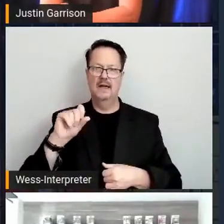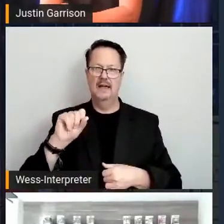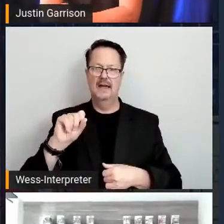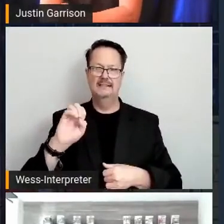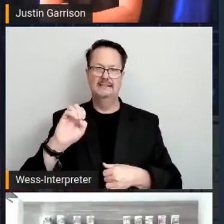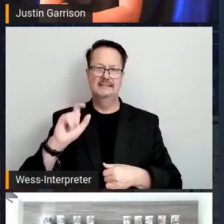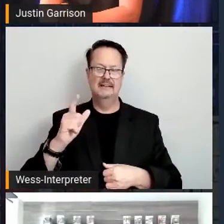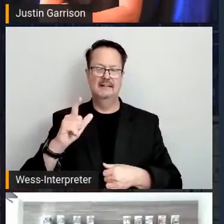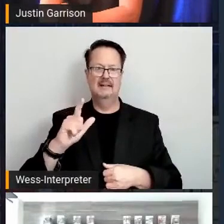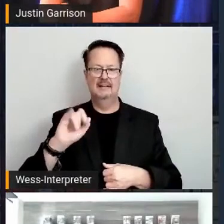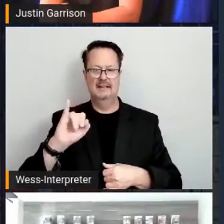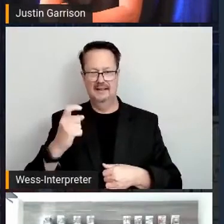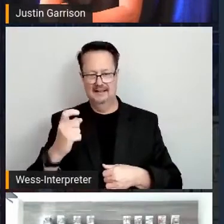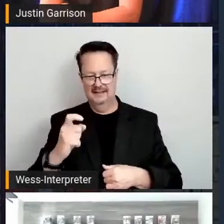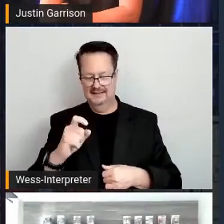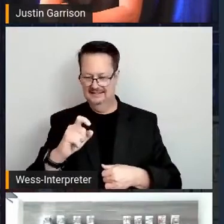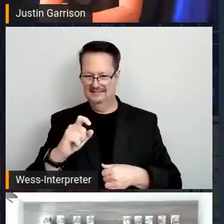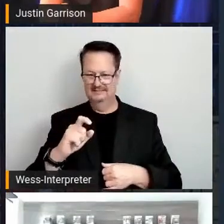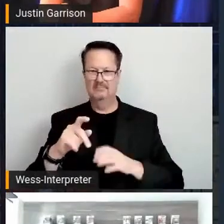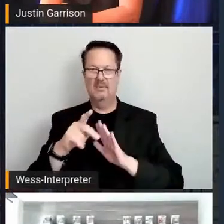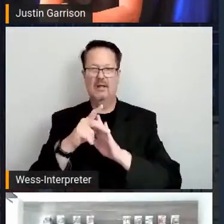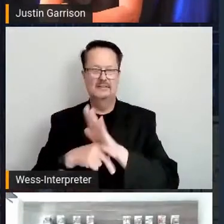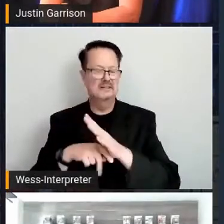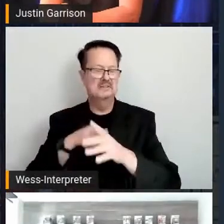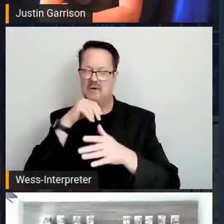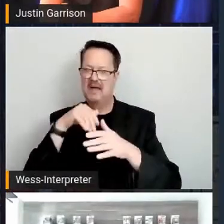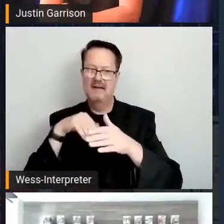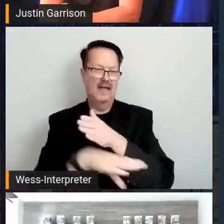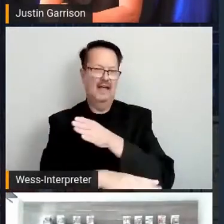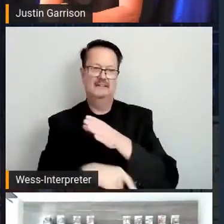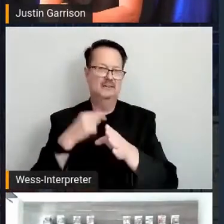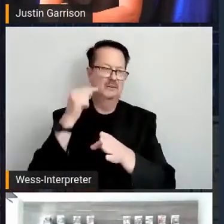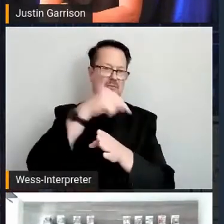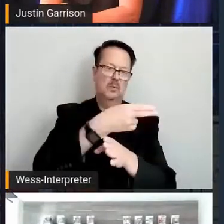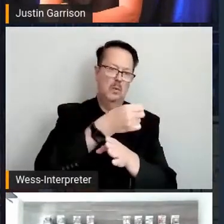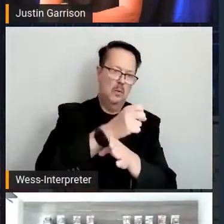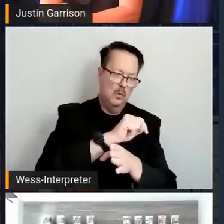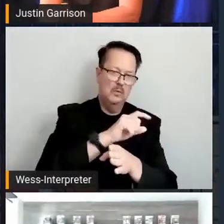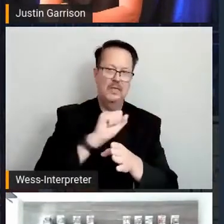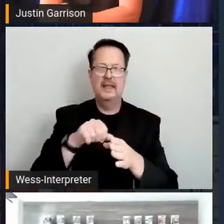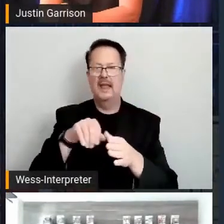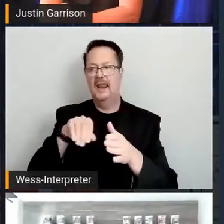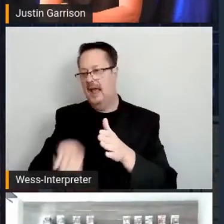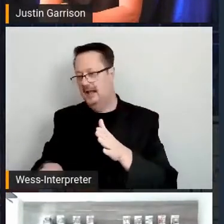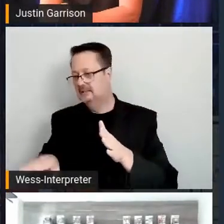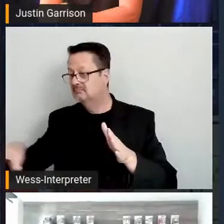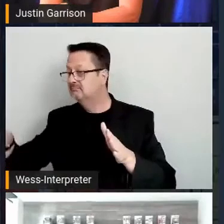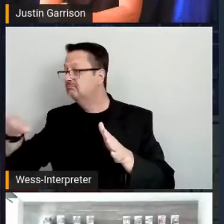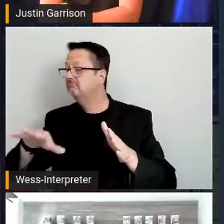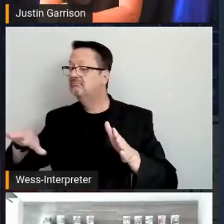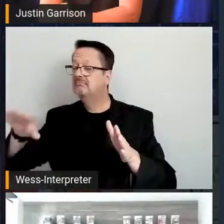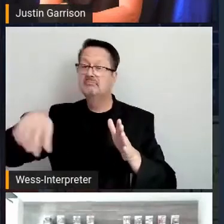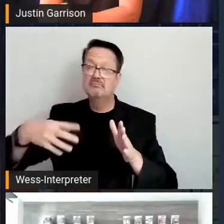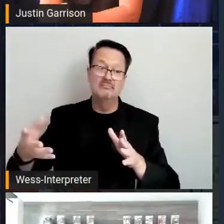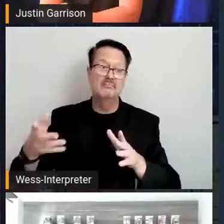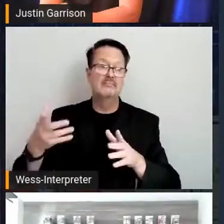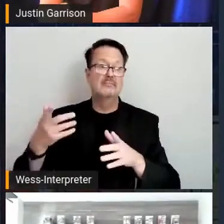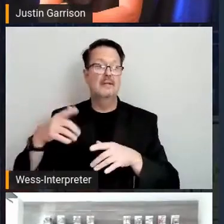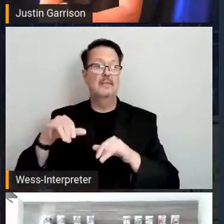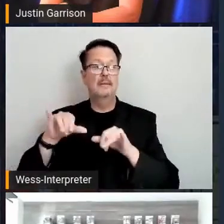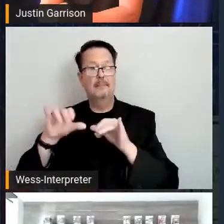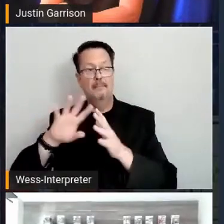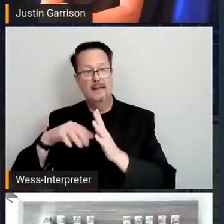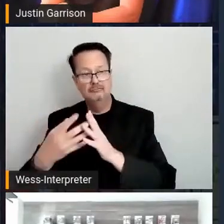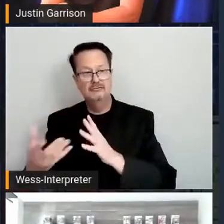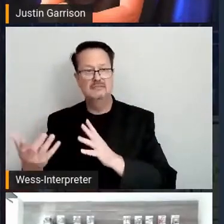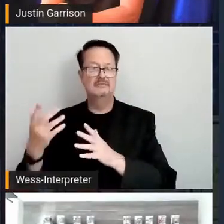to the underlying host at all. They're basically able to get access through what Kubelet provides and get access to metrics and logging and things like that,